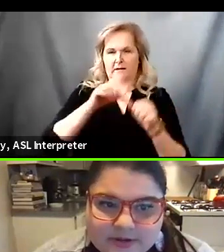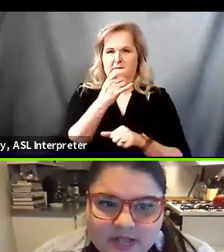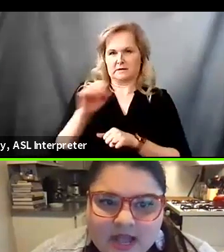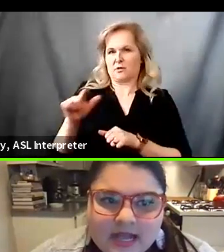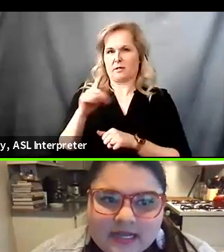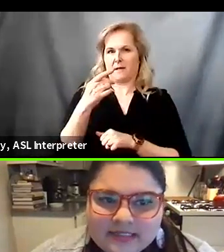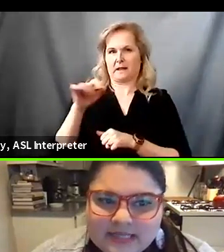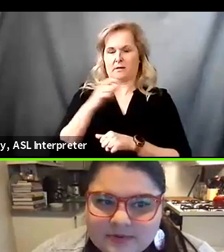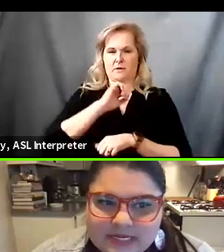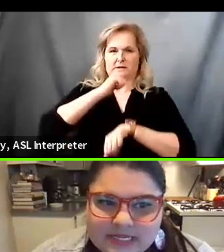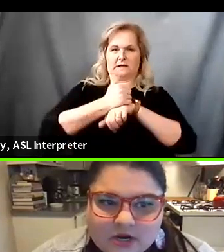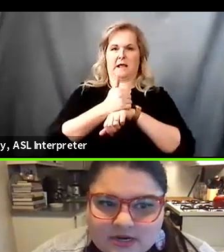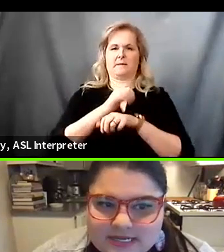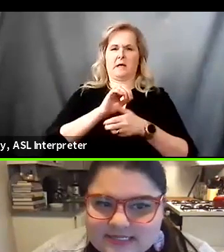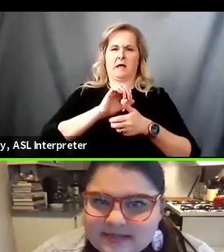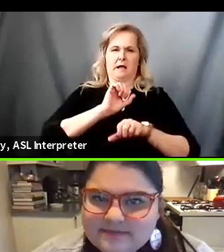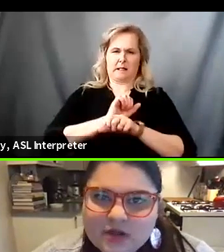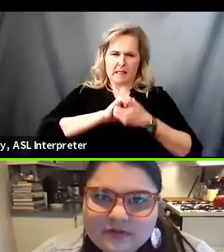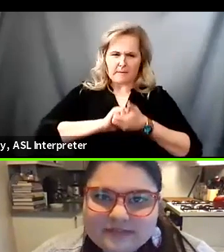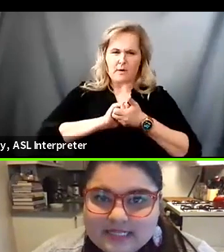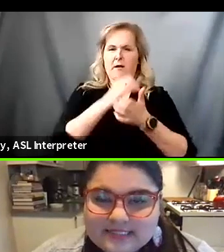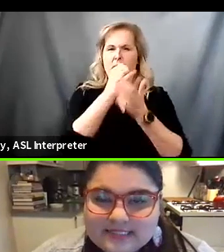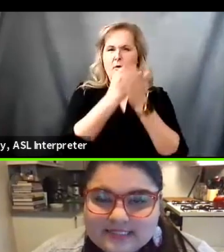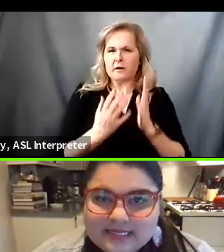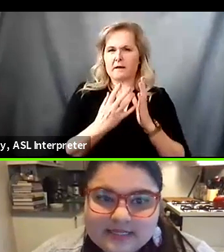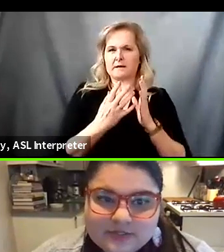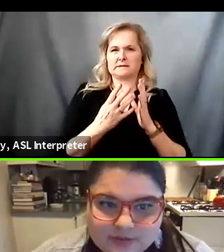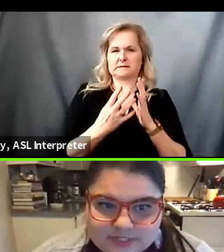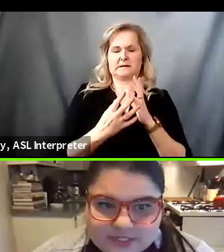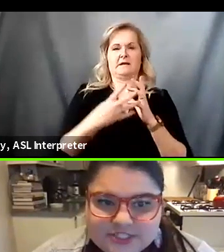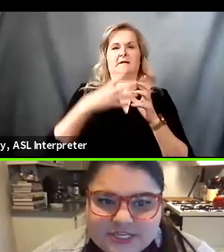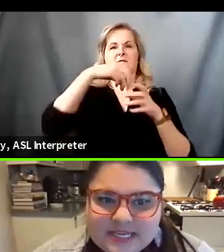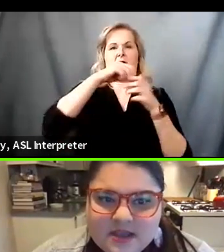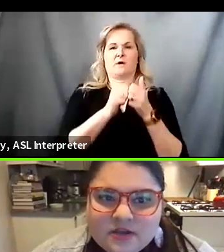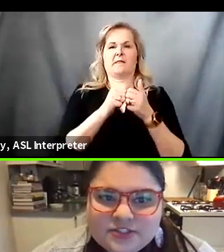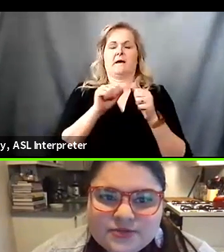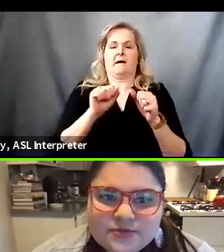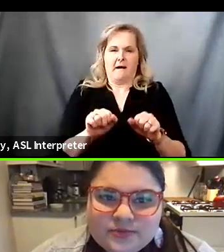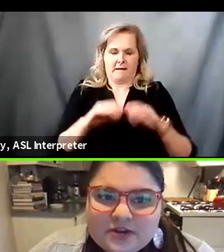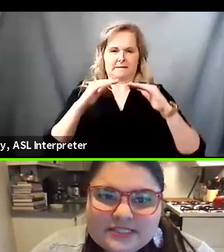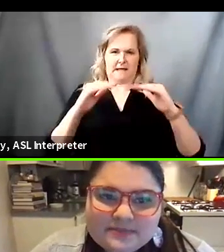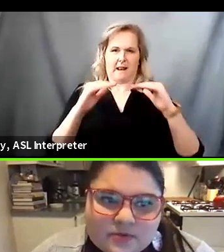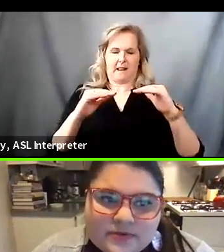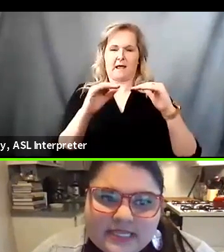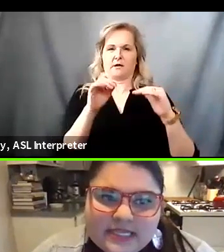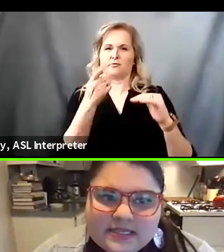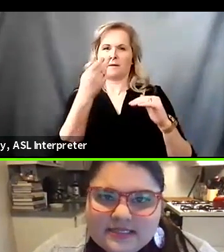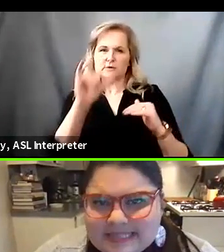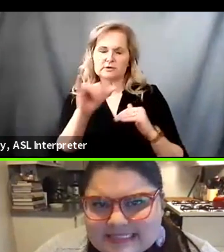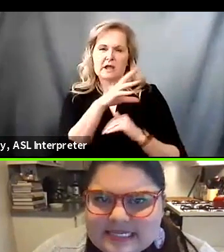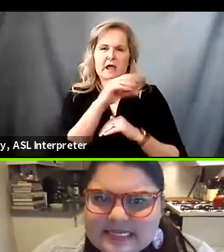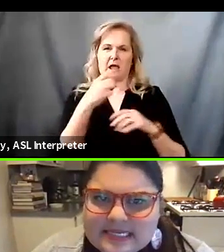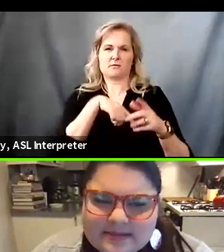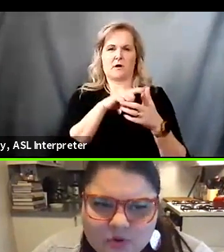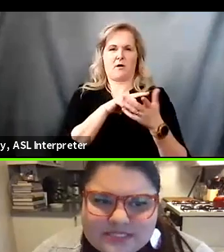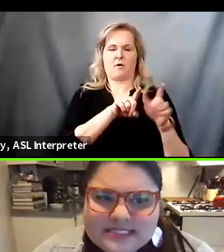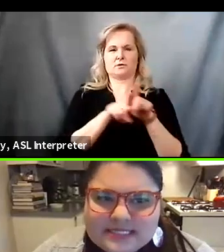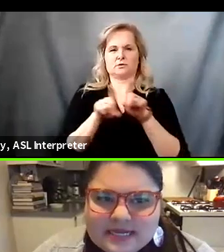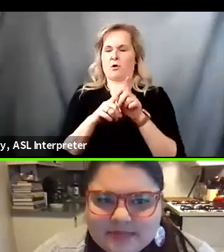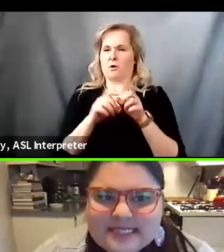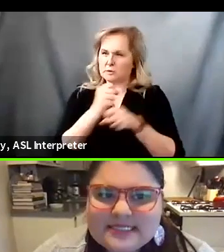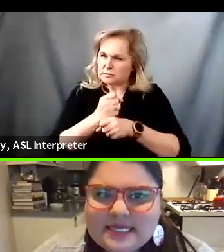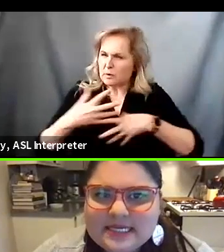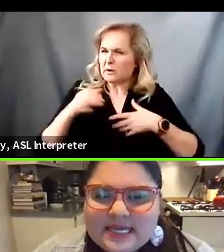together collaborating artists involved in unsettling dramaturgy. We are exploring the necessity,